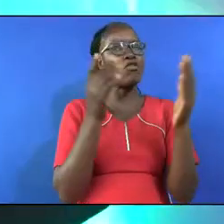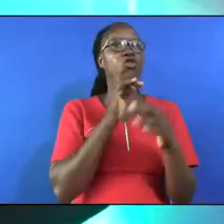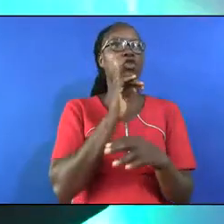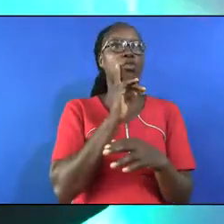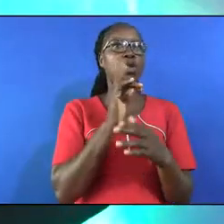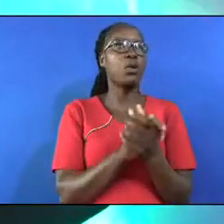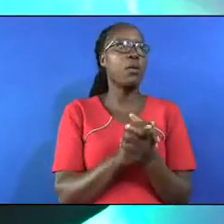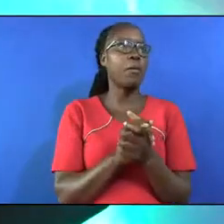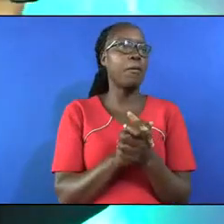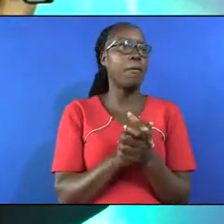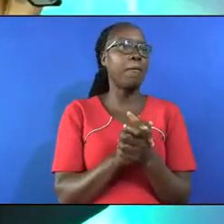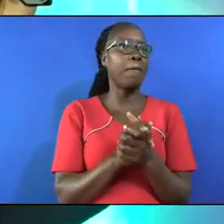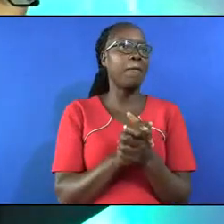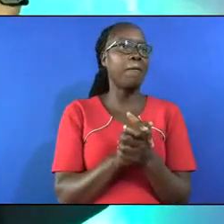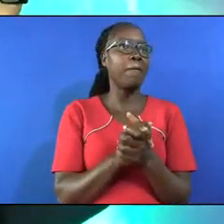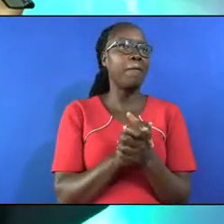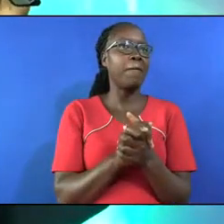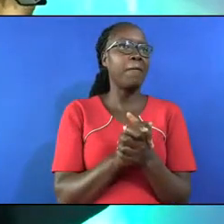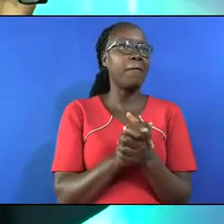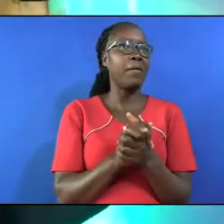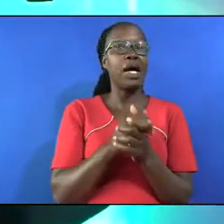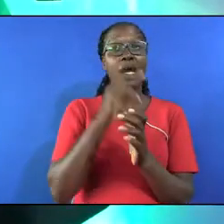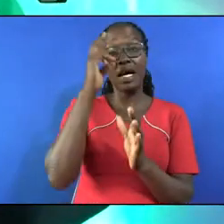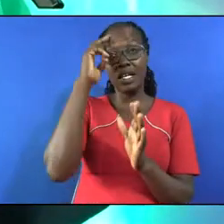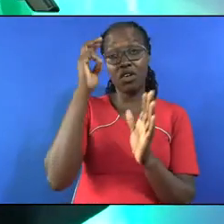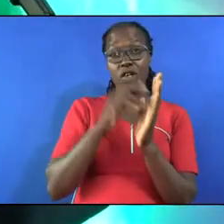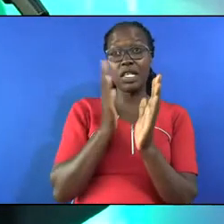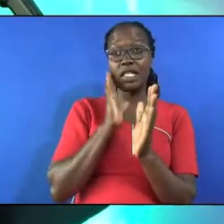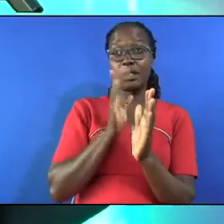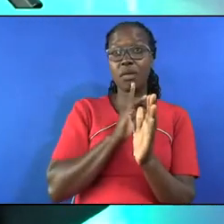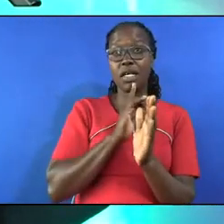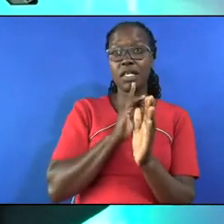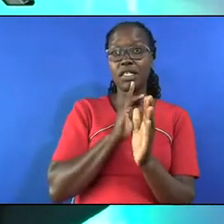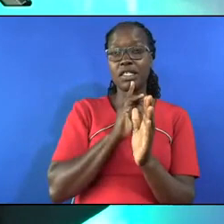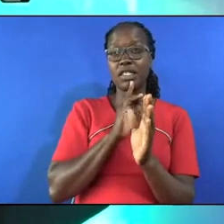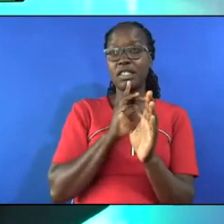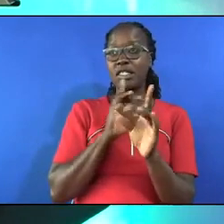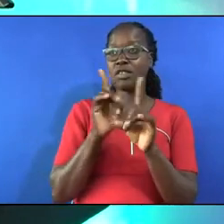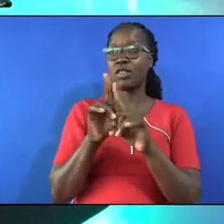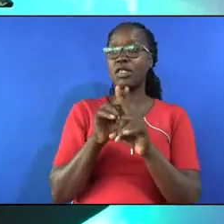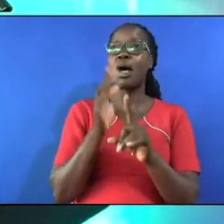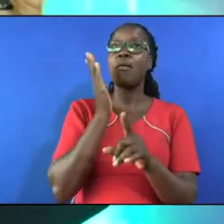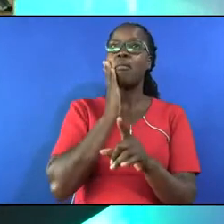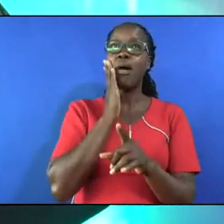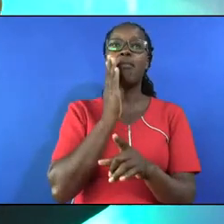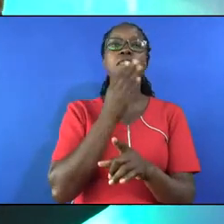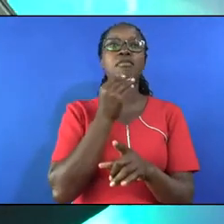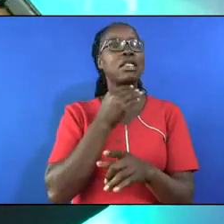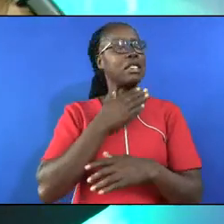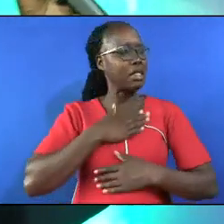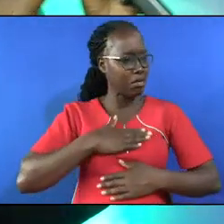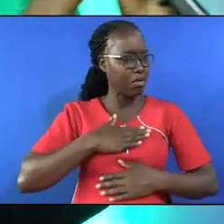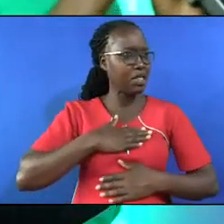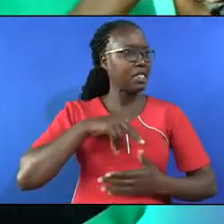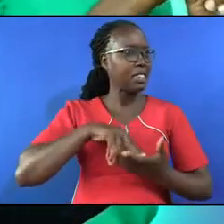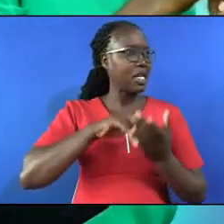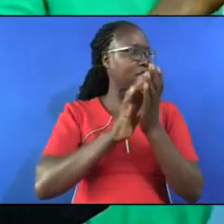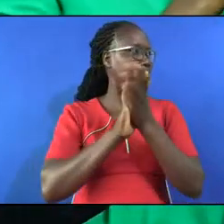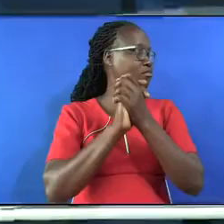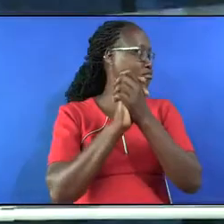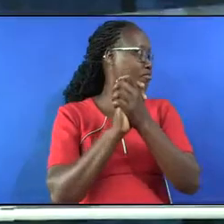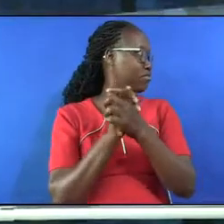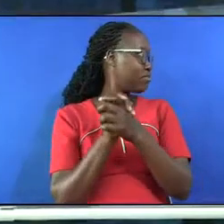And I'd like to recognize the presence of my parents. Mom and Dad, kindly just stand and